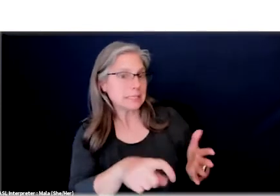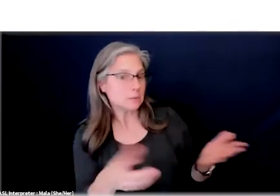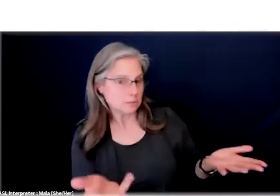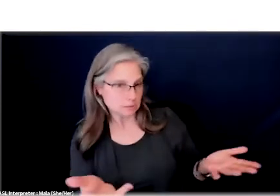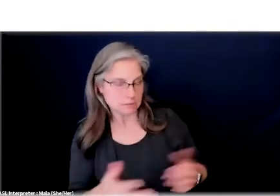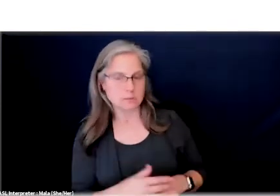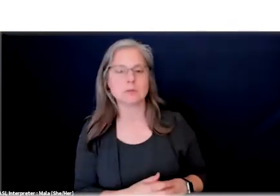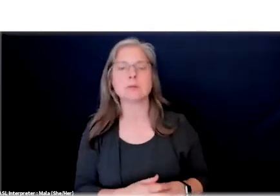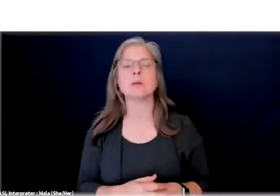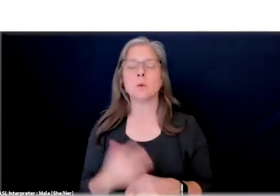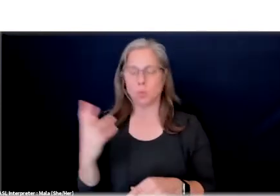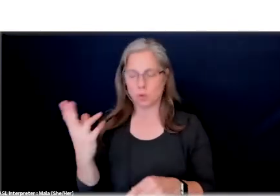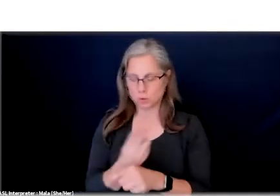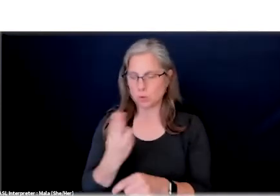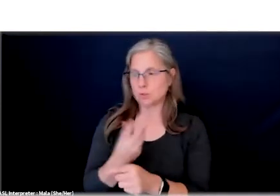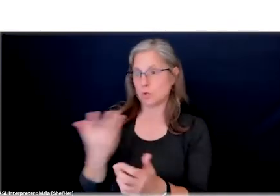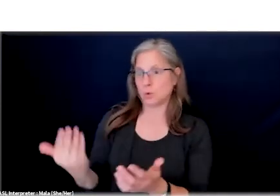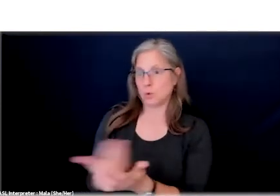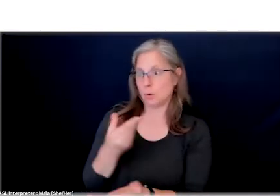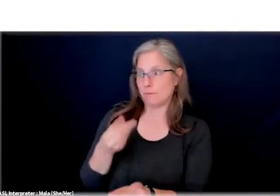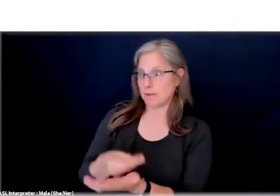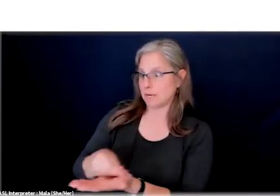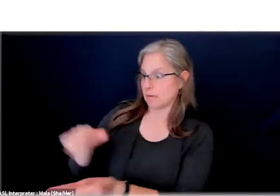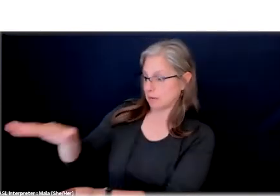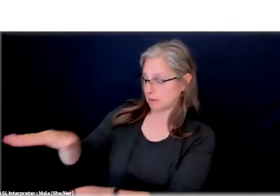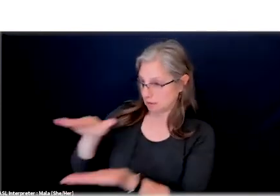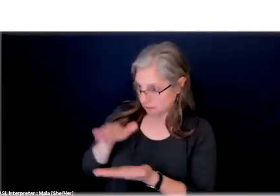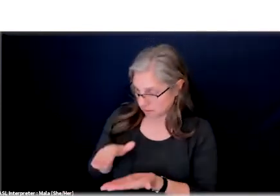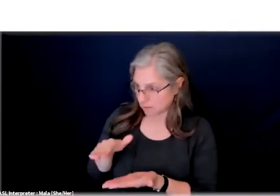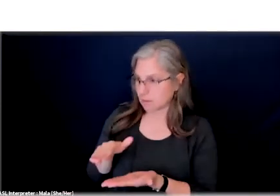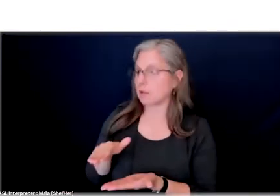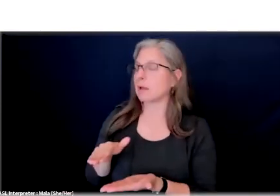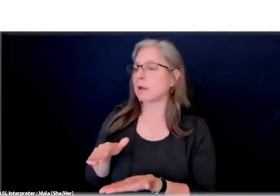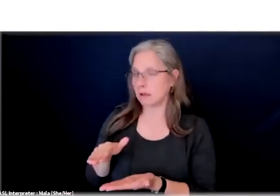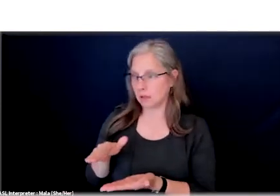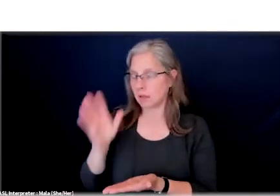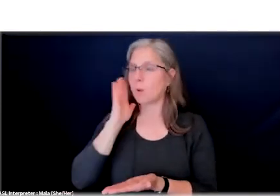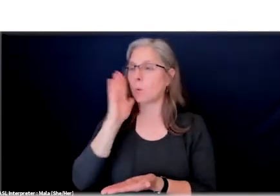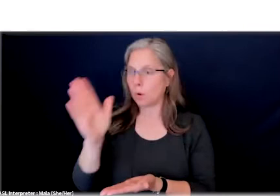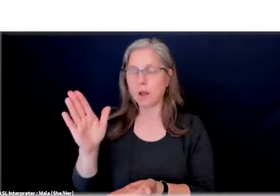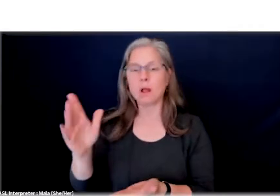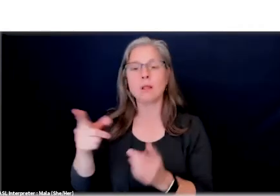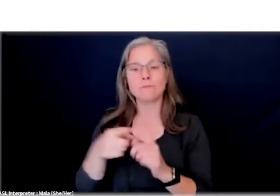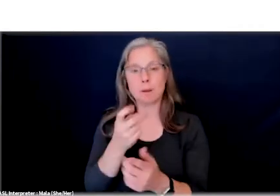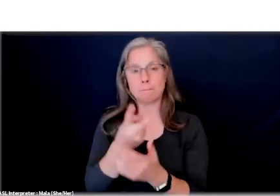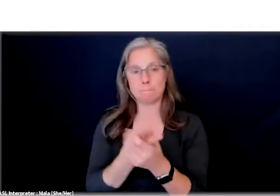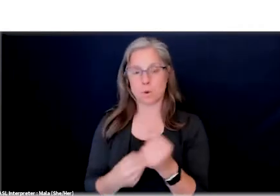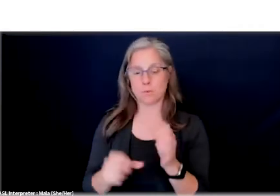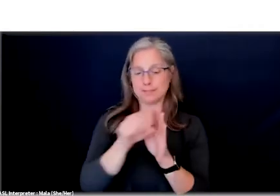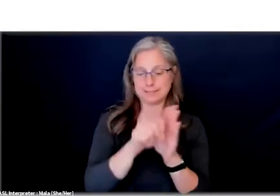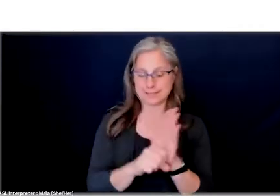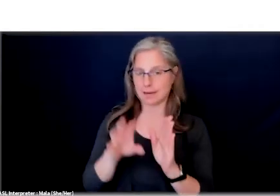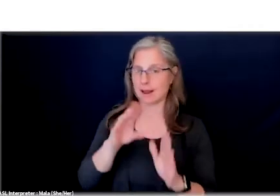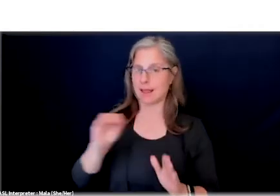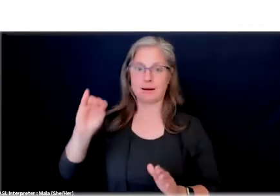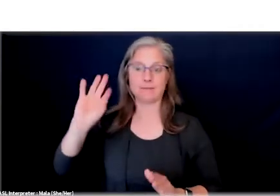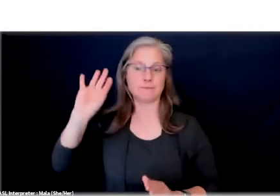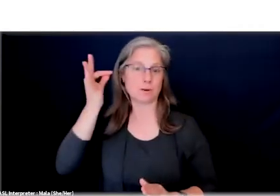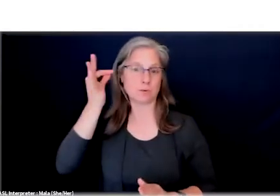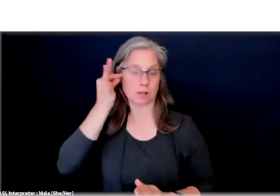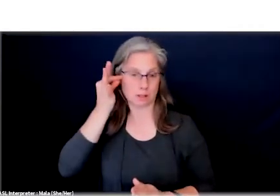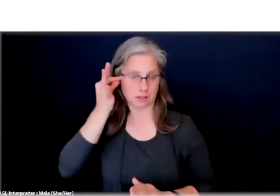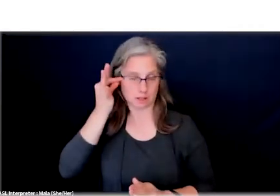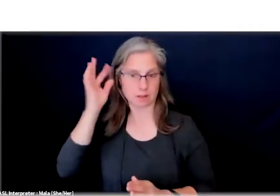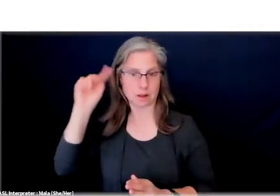course be using the new funding that is being slated to come to us from both the state and federal government.